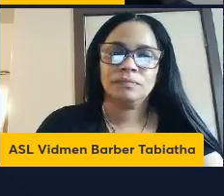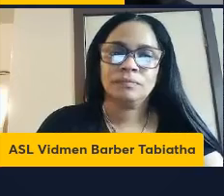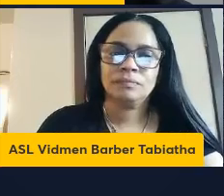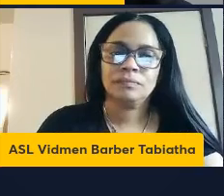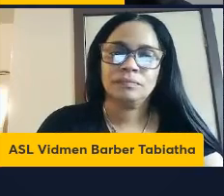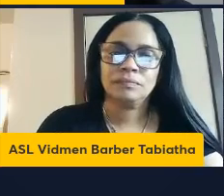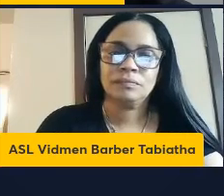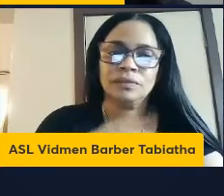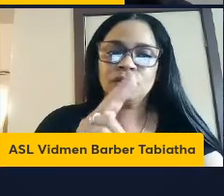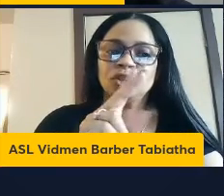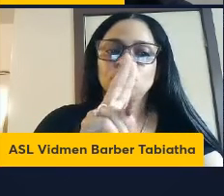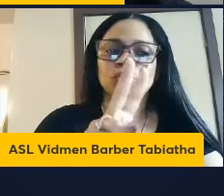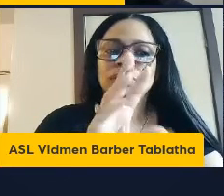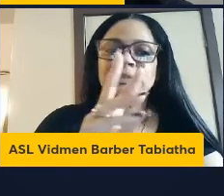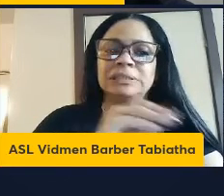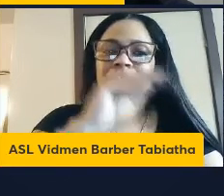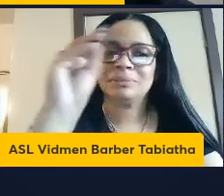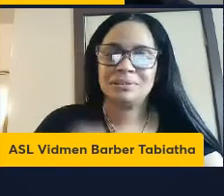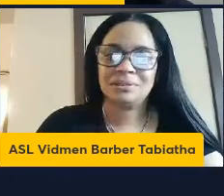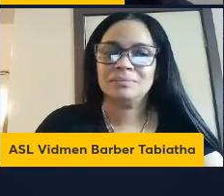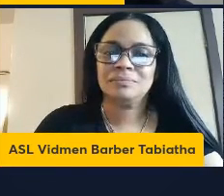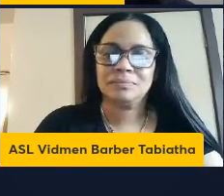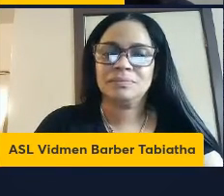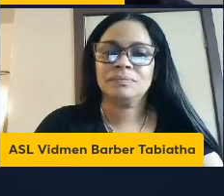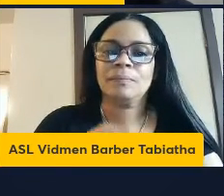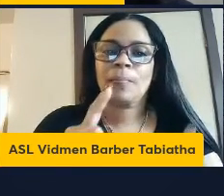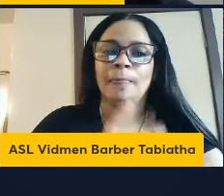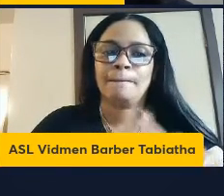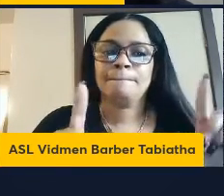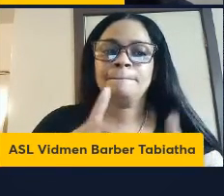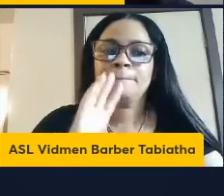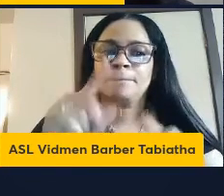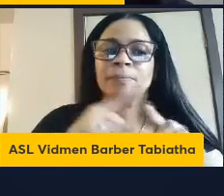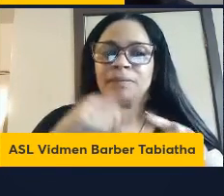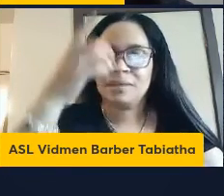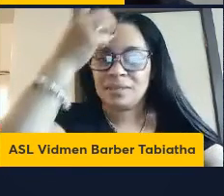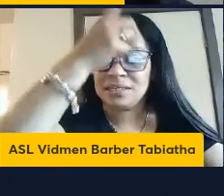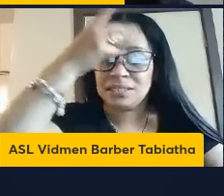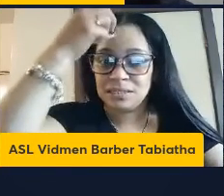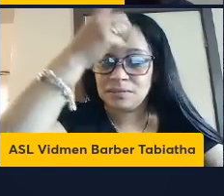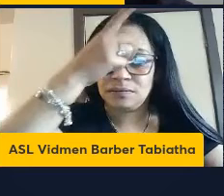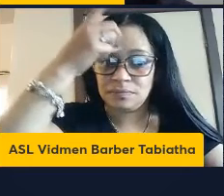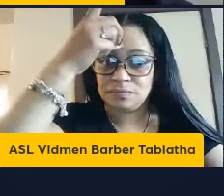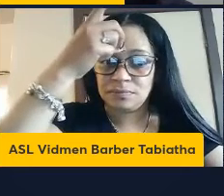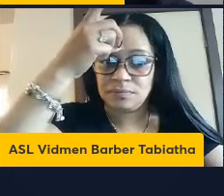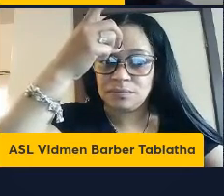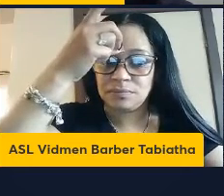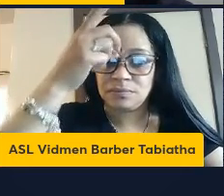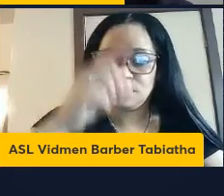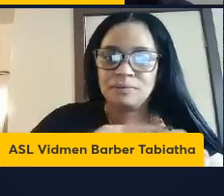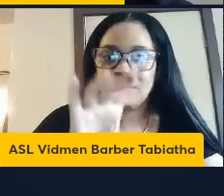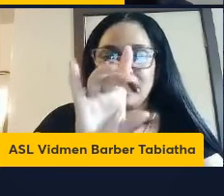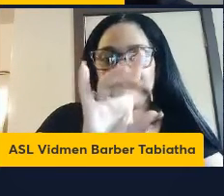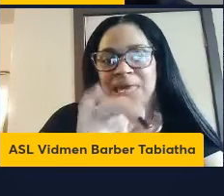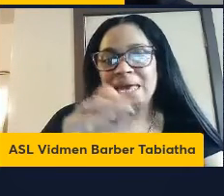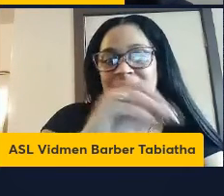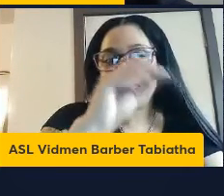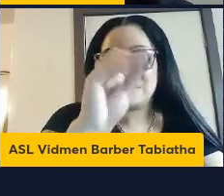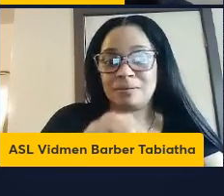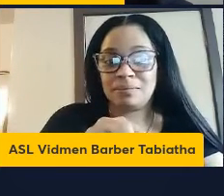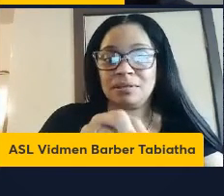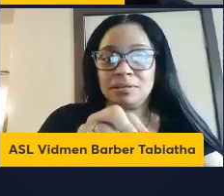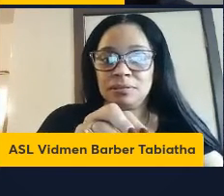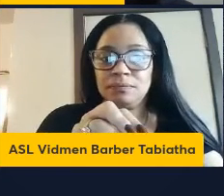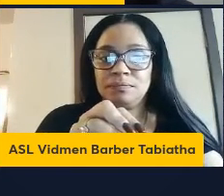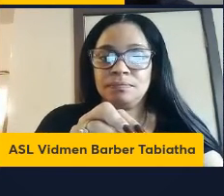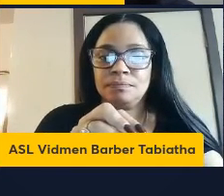around 26% in Nigeria. The interesting thing about this disease is up to 80% cases of Lassa fever